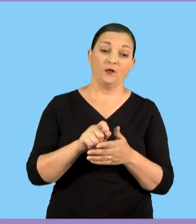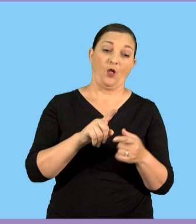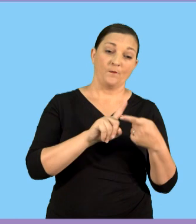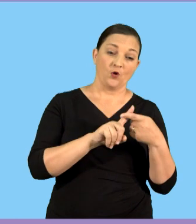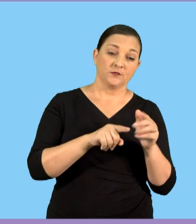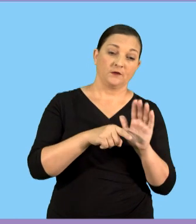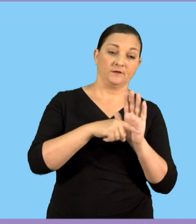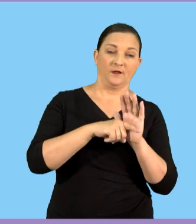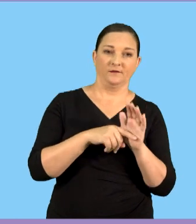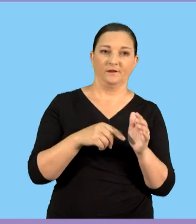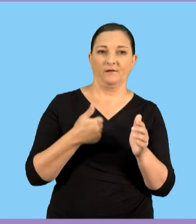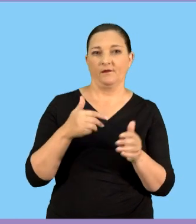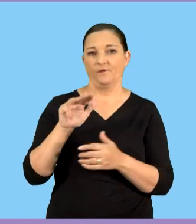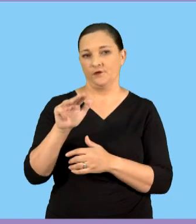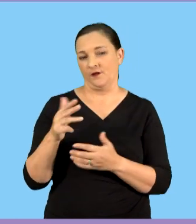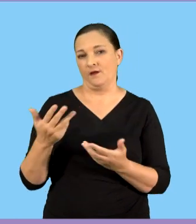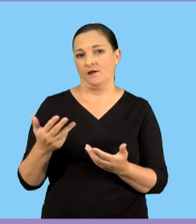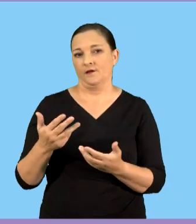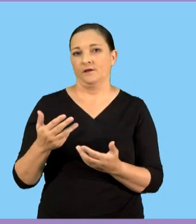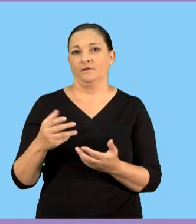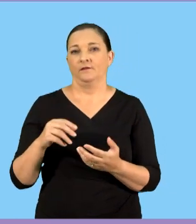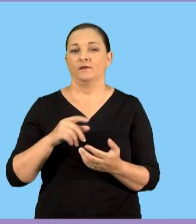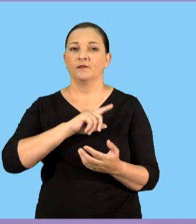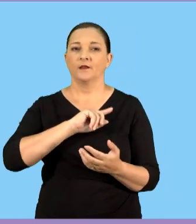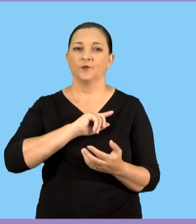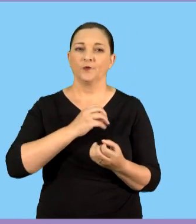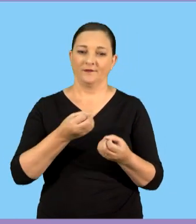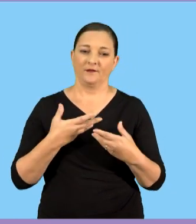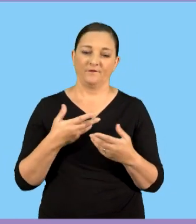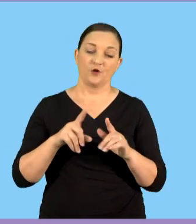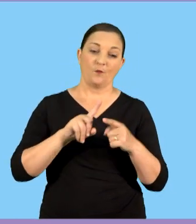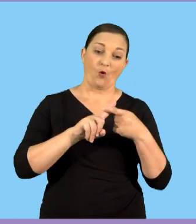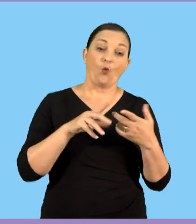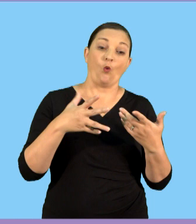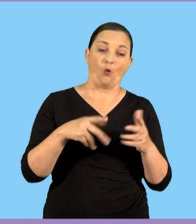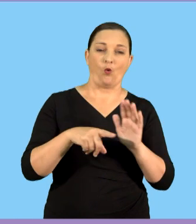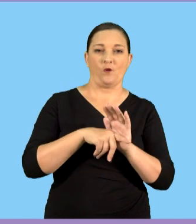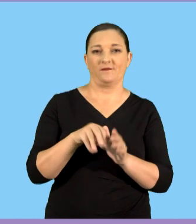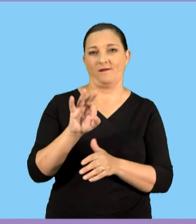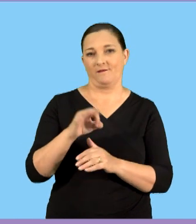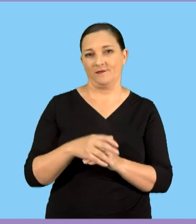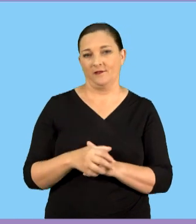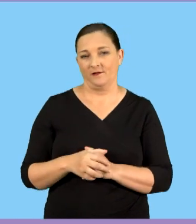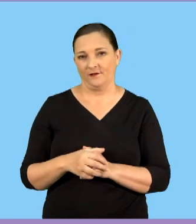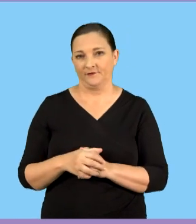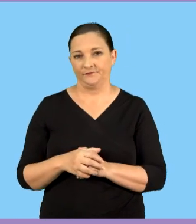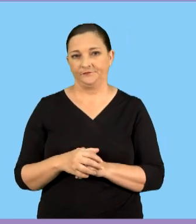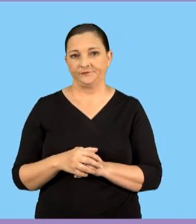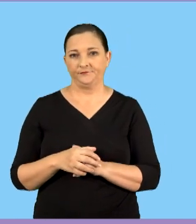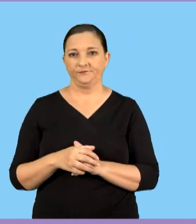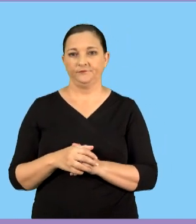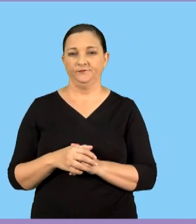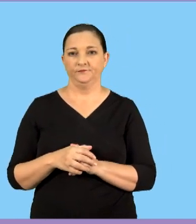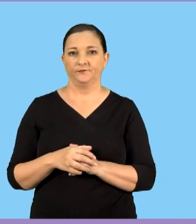a positive or negative square root of 9, which will give us an answer of a positive or negative 3. So the answer is either a